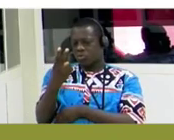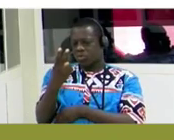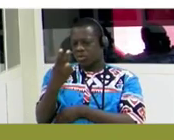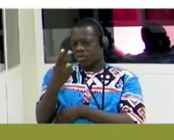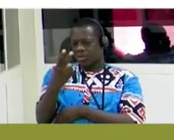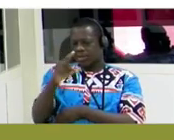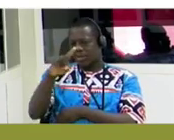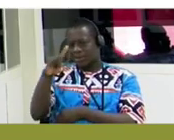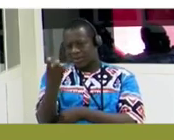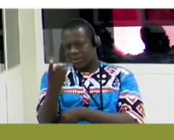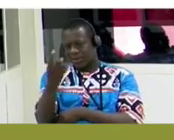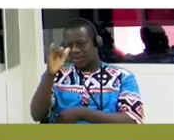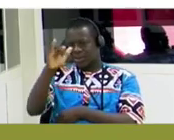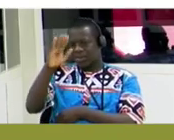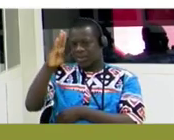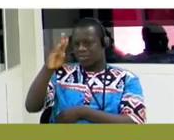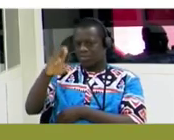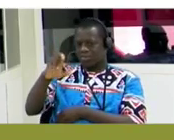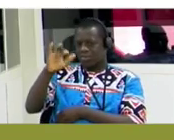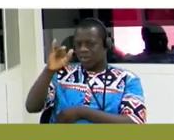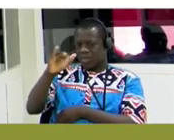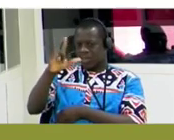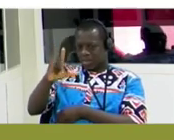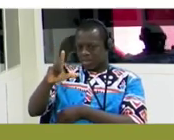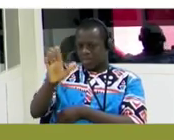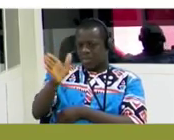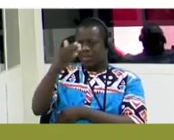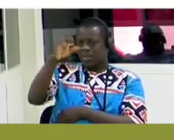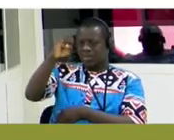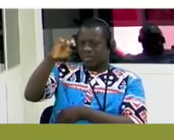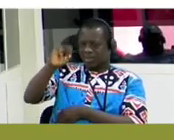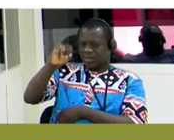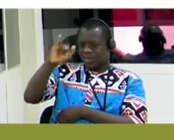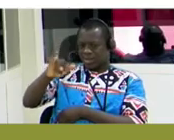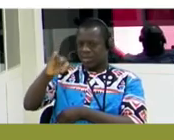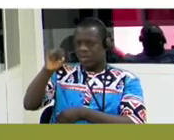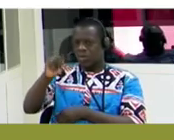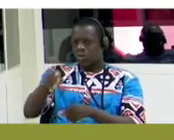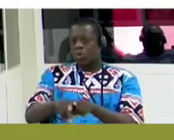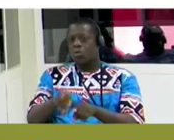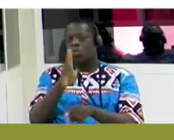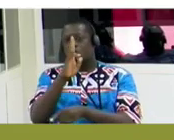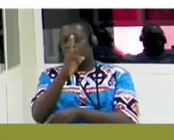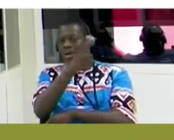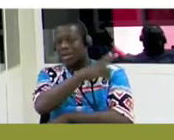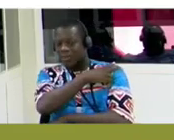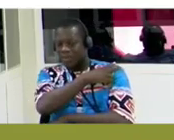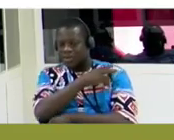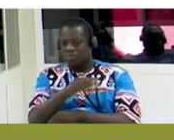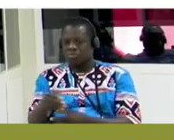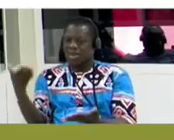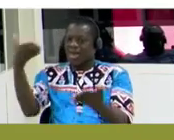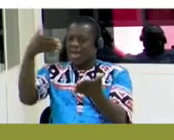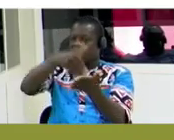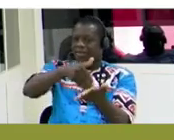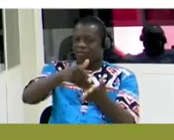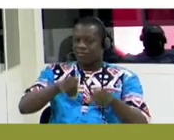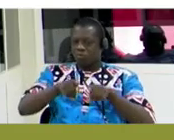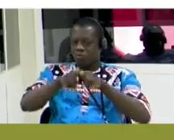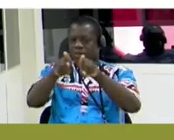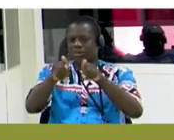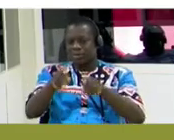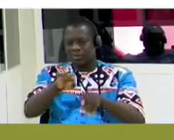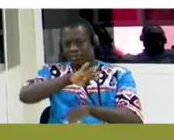Jibril Sey, who was later confirmed to be a lieutenant, arrived with a truck at the Radio Gambia